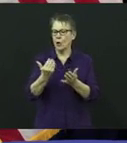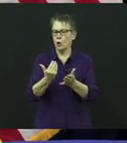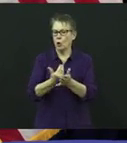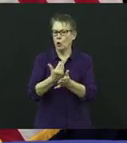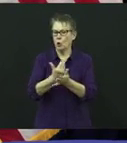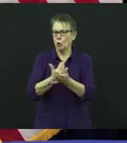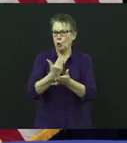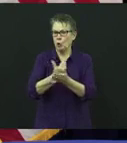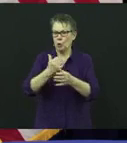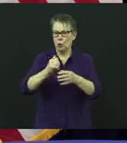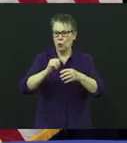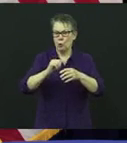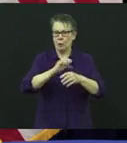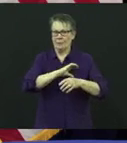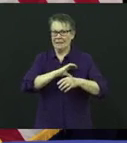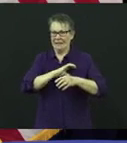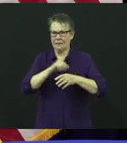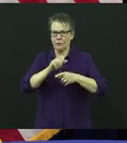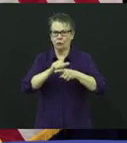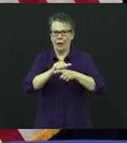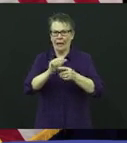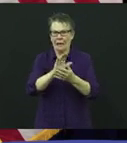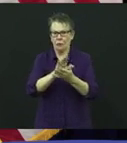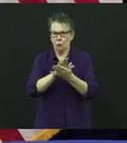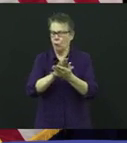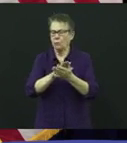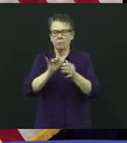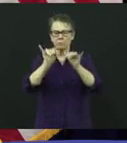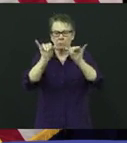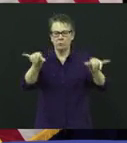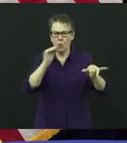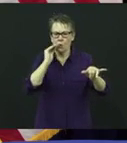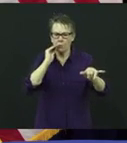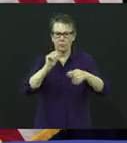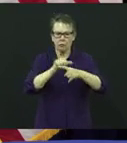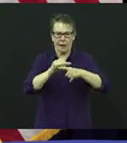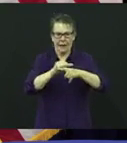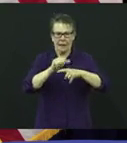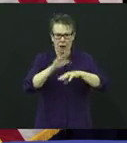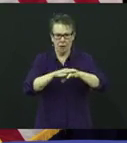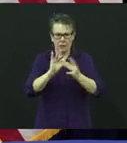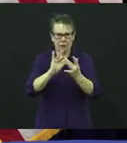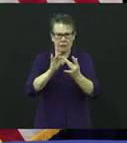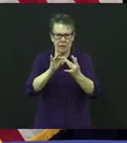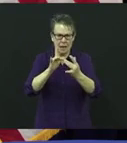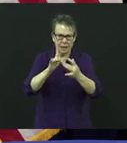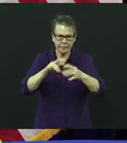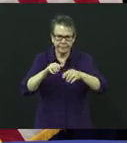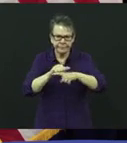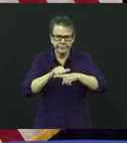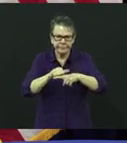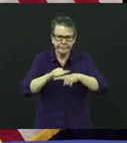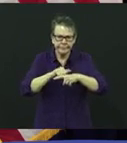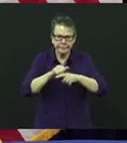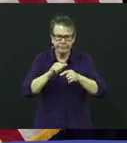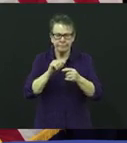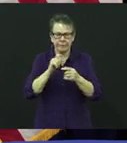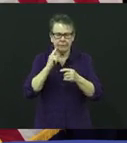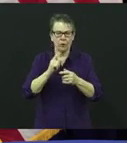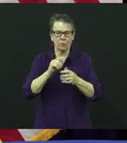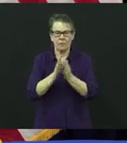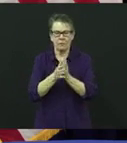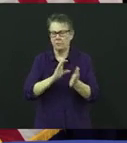in Monmouth County. Manalapan, thank Yep. you. For the commissioner, and actually the two, well, for the commissioner, can